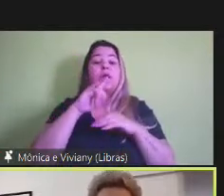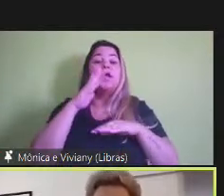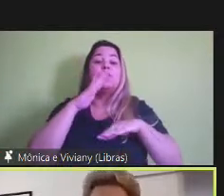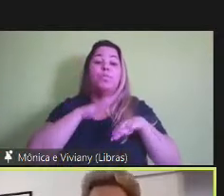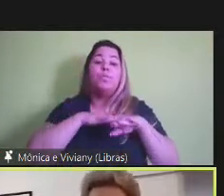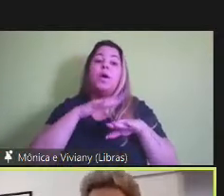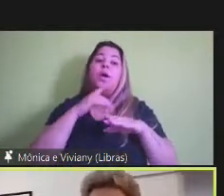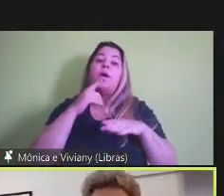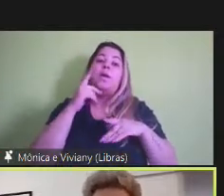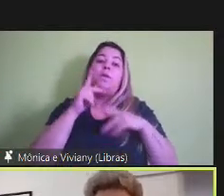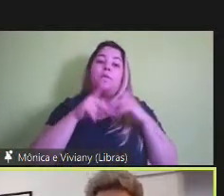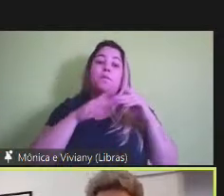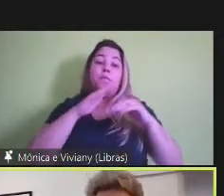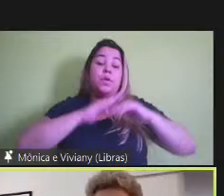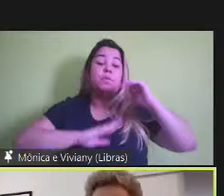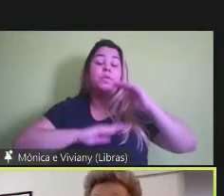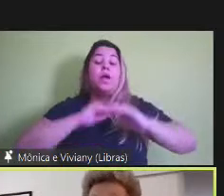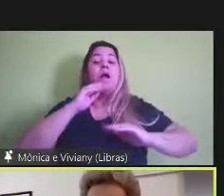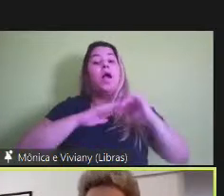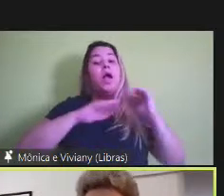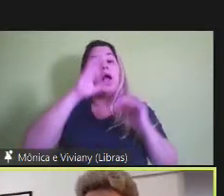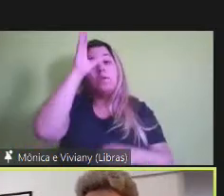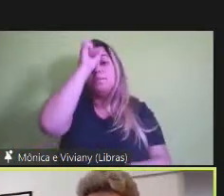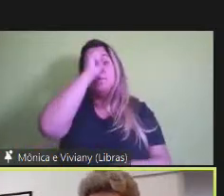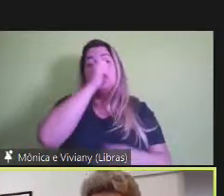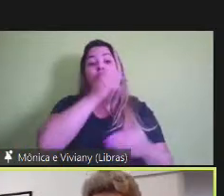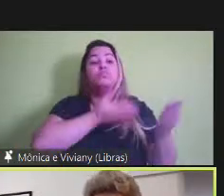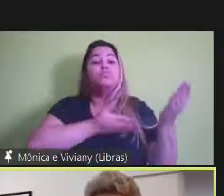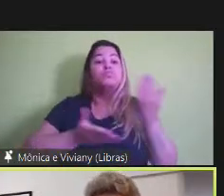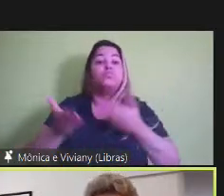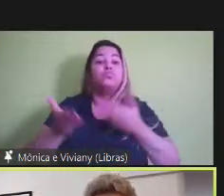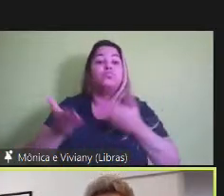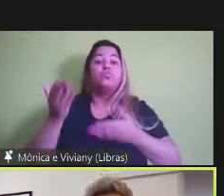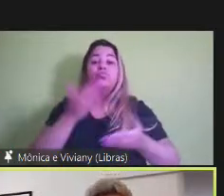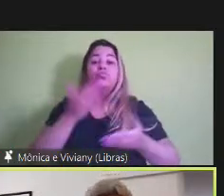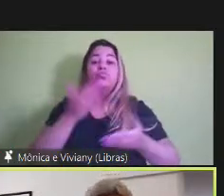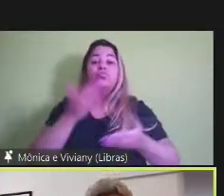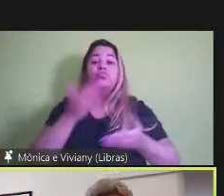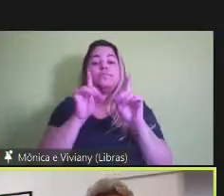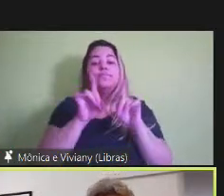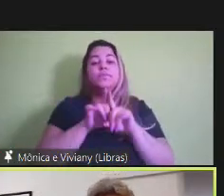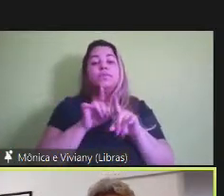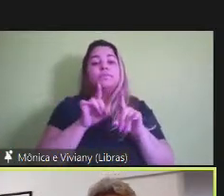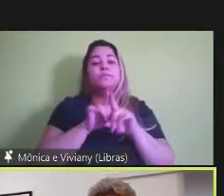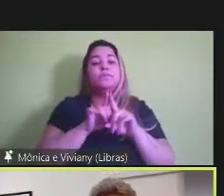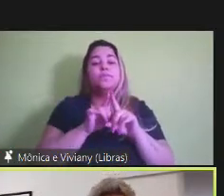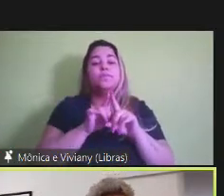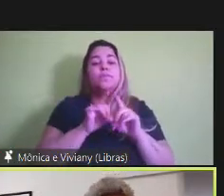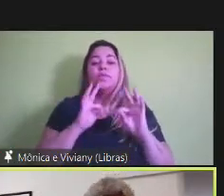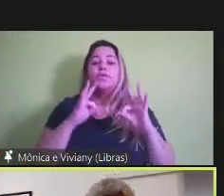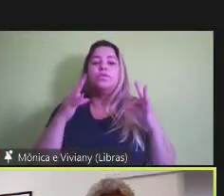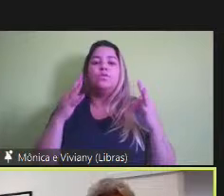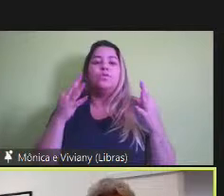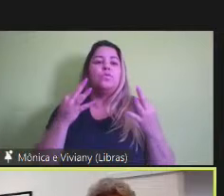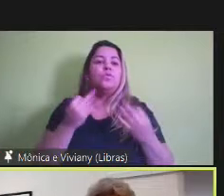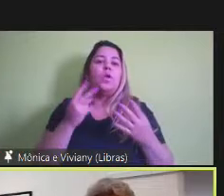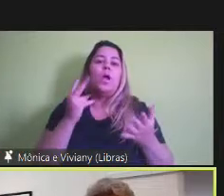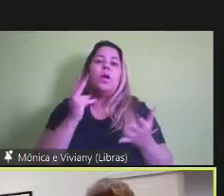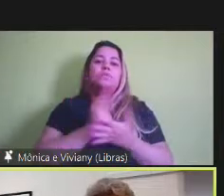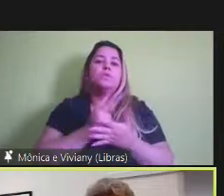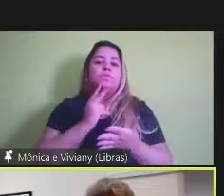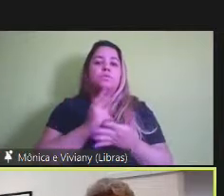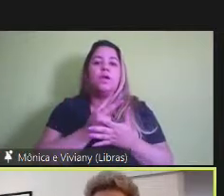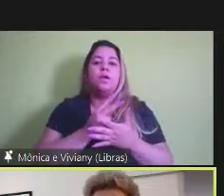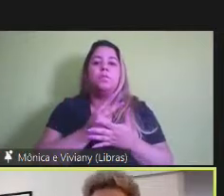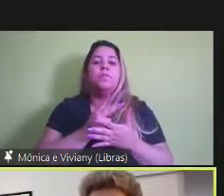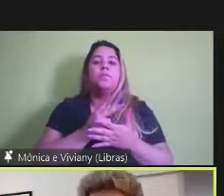one health profession learn together in an interactive way. But it's not everybody staying in the